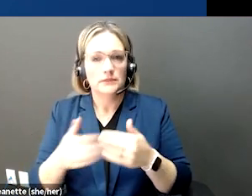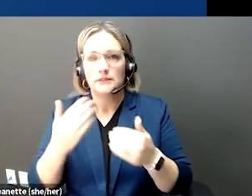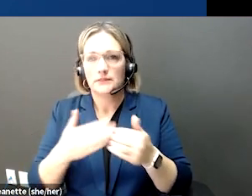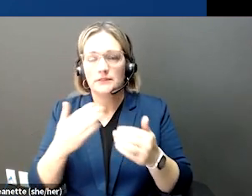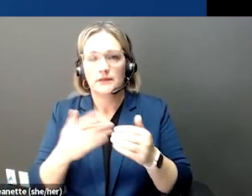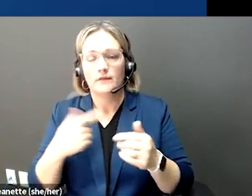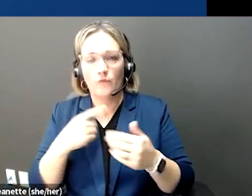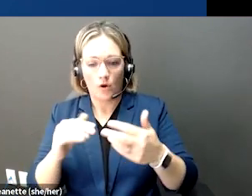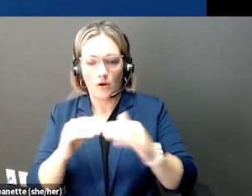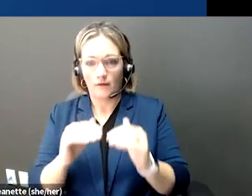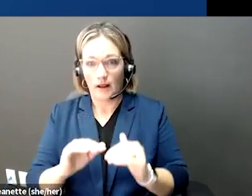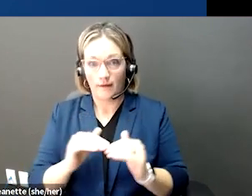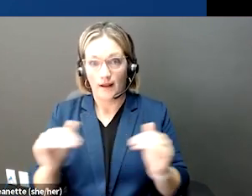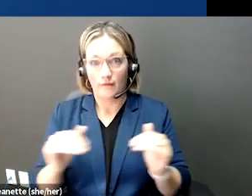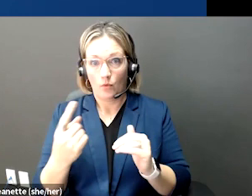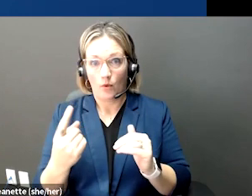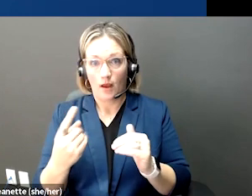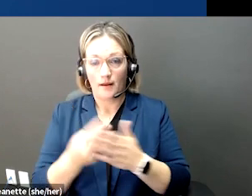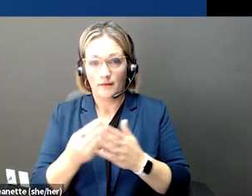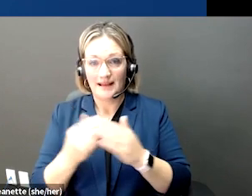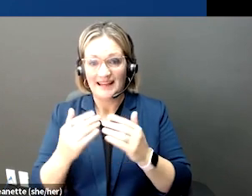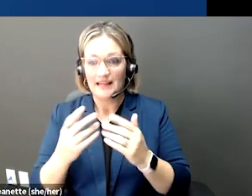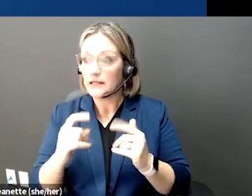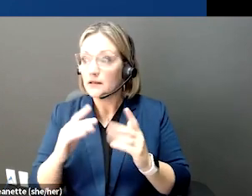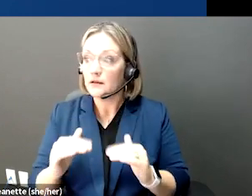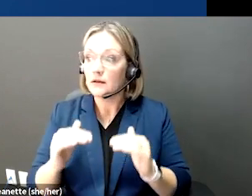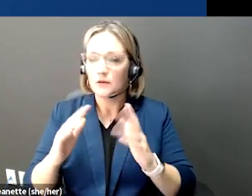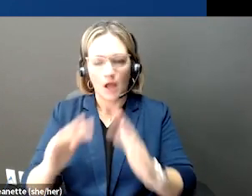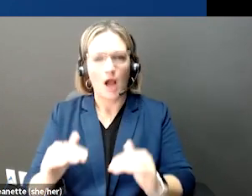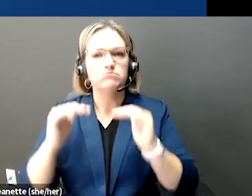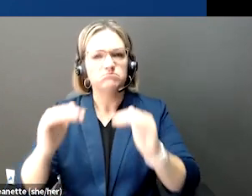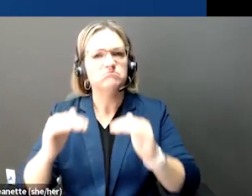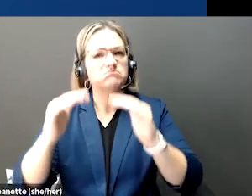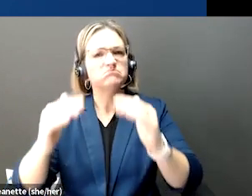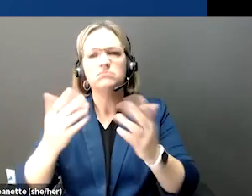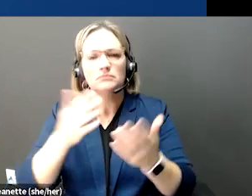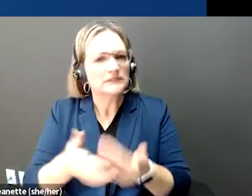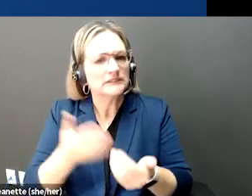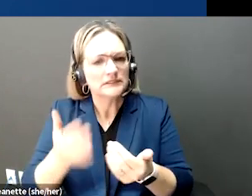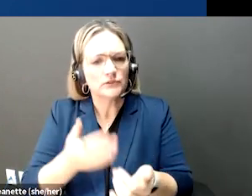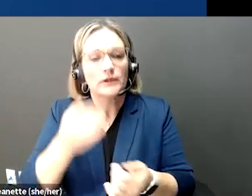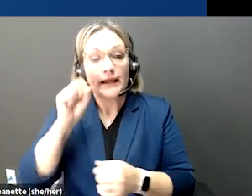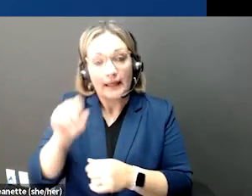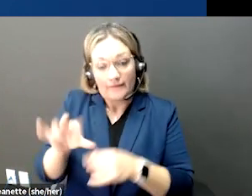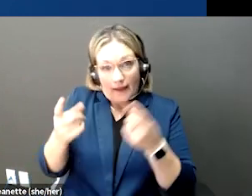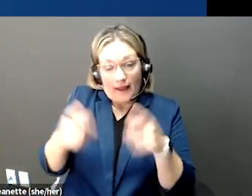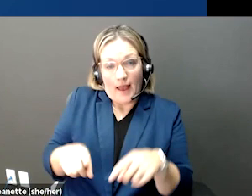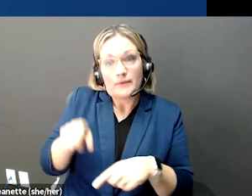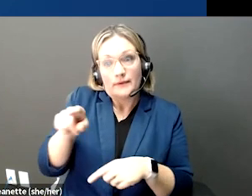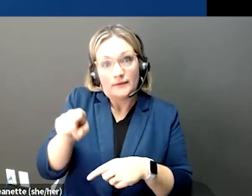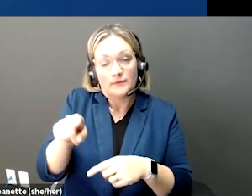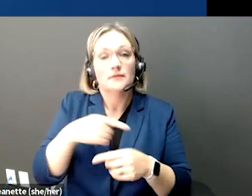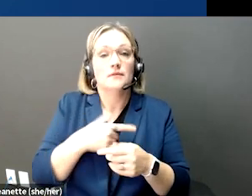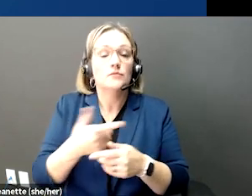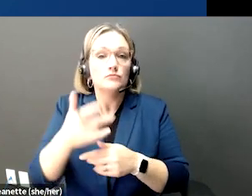level of funding to another. If an adult child receiving education-related support and is receiving